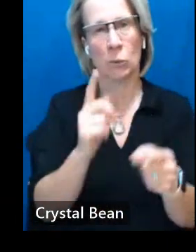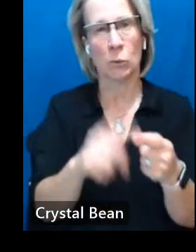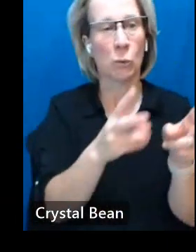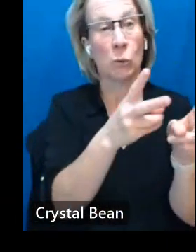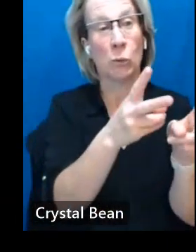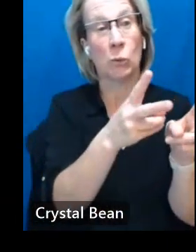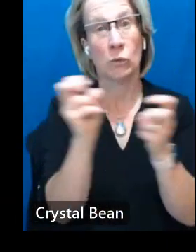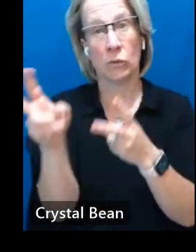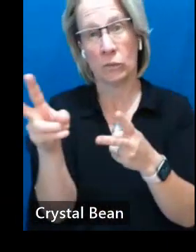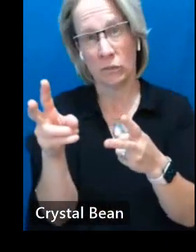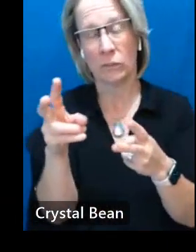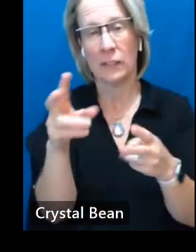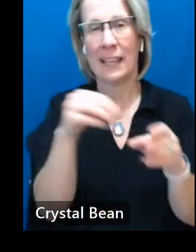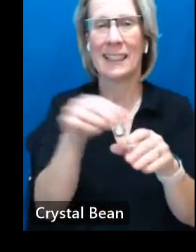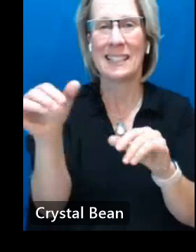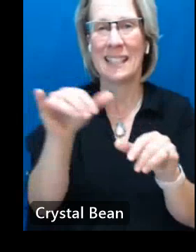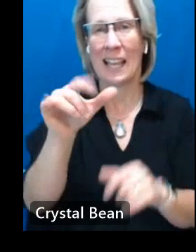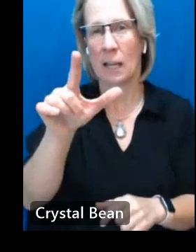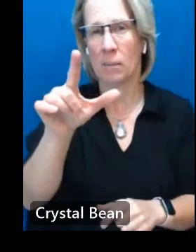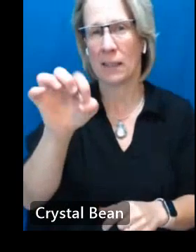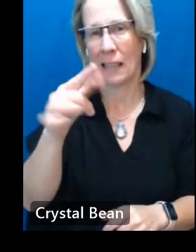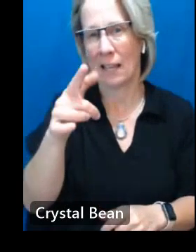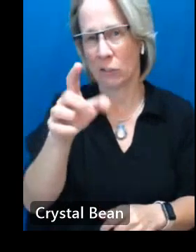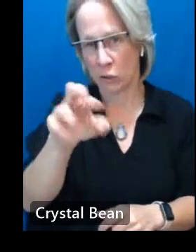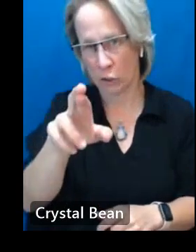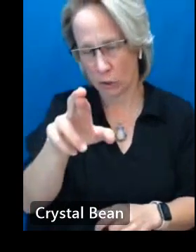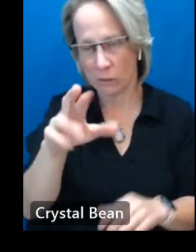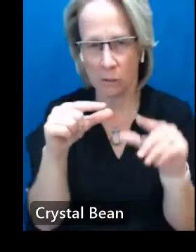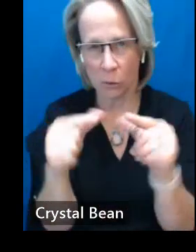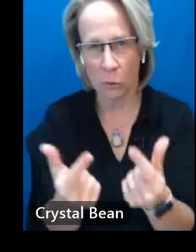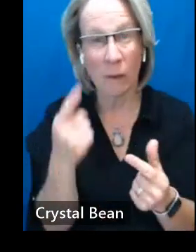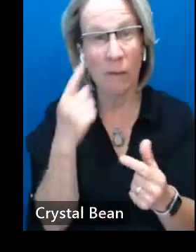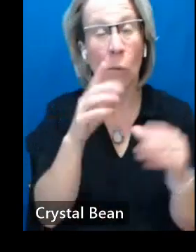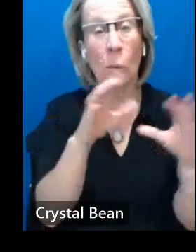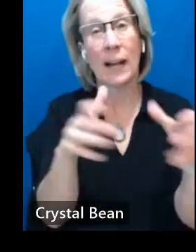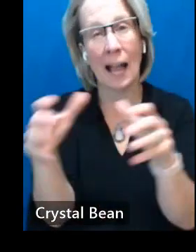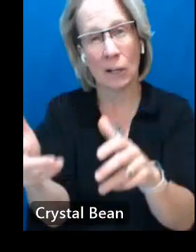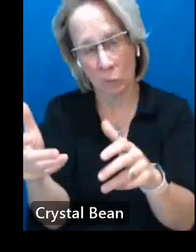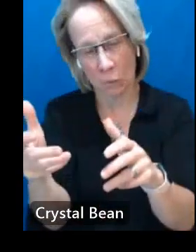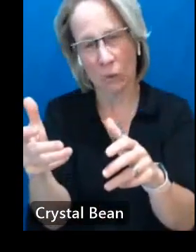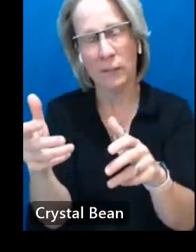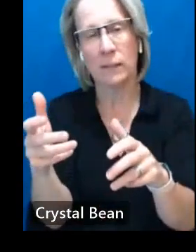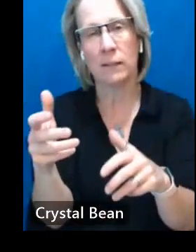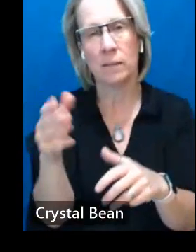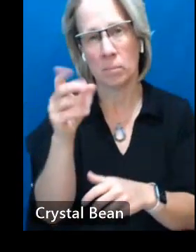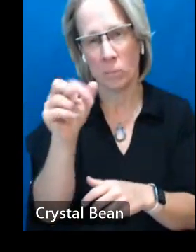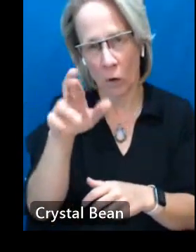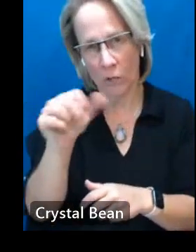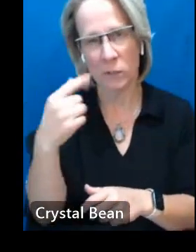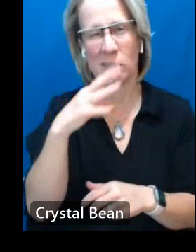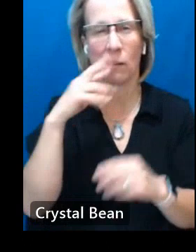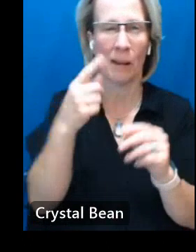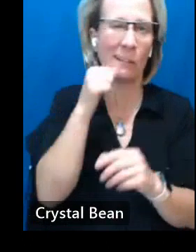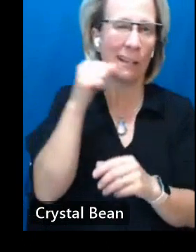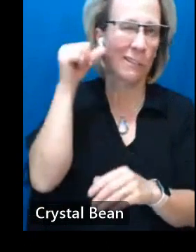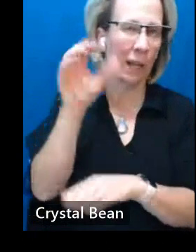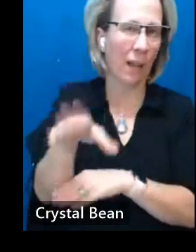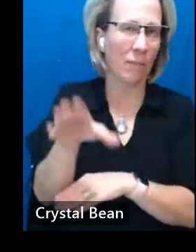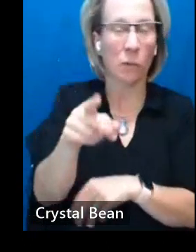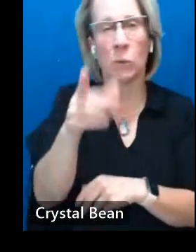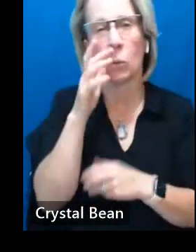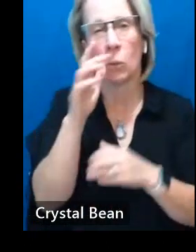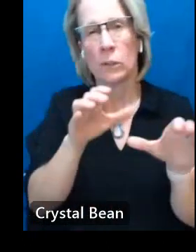same ledger group. So for those category transfer bars that we talked about yesterday afternoon, you're going to do a budget transfer